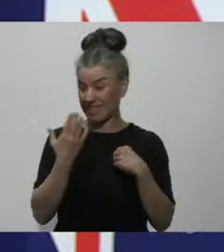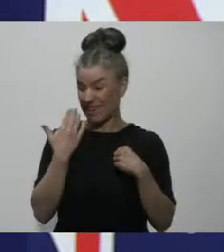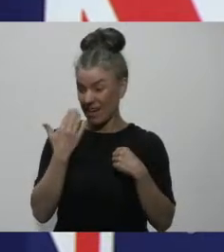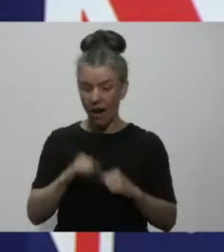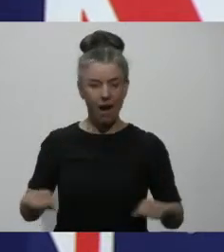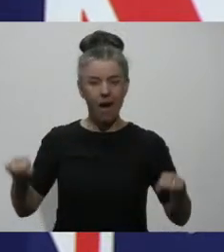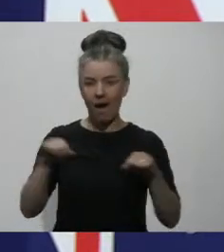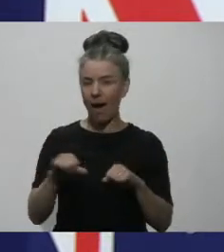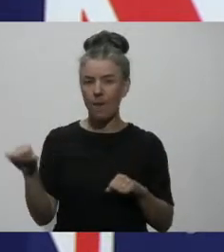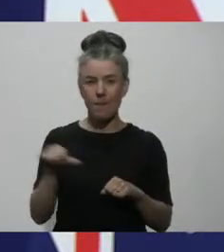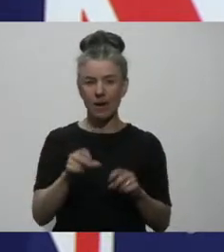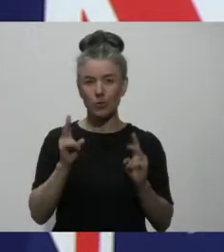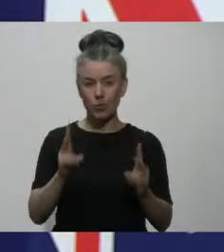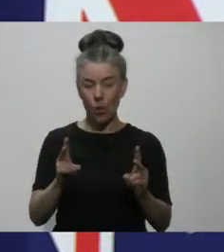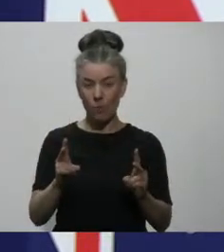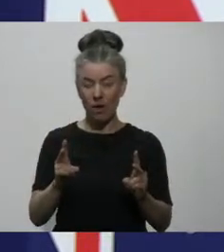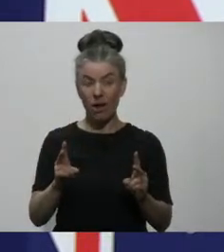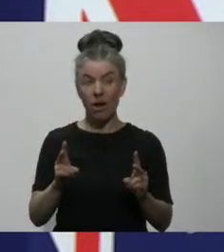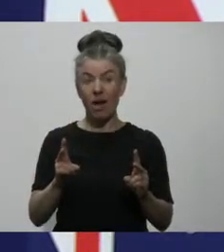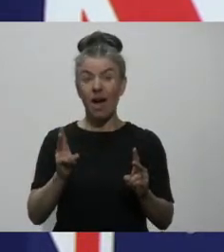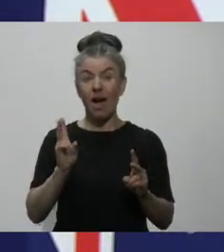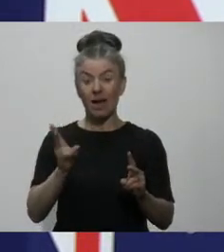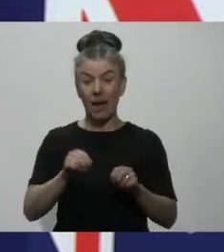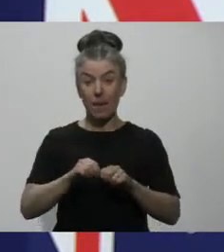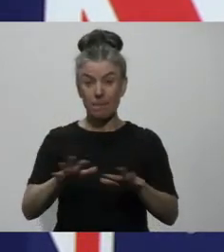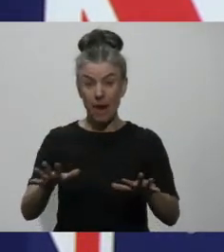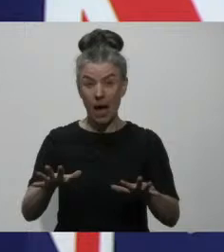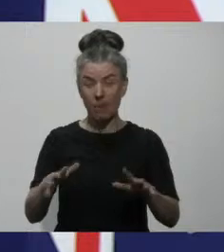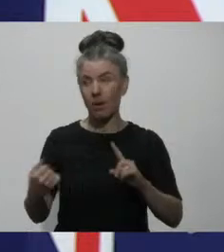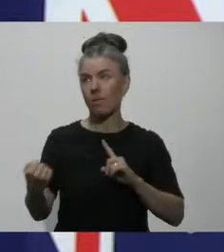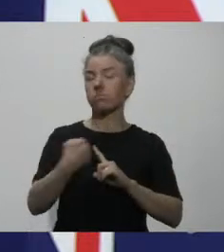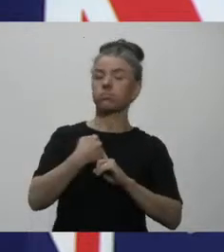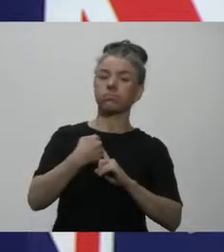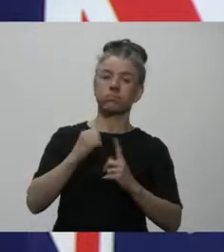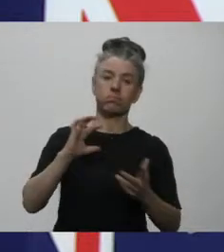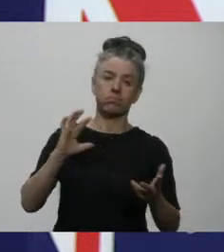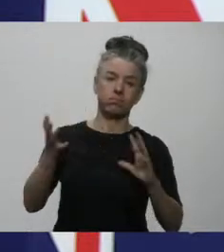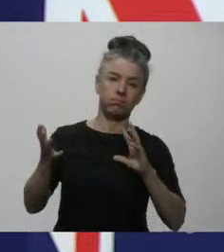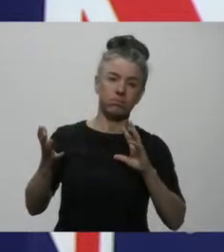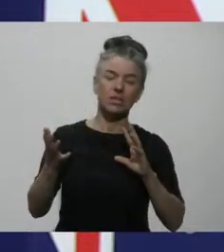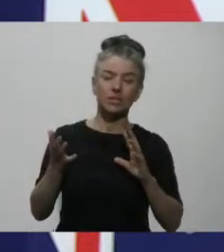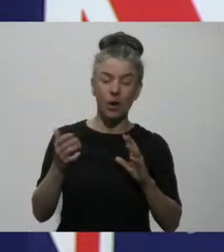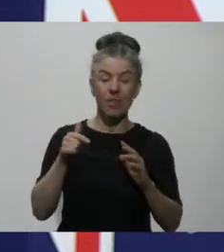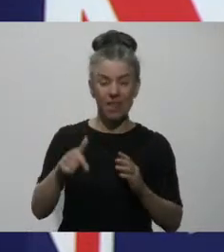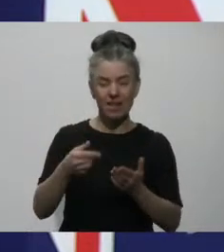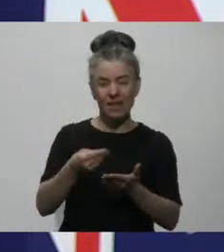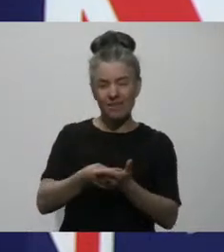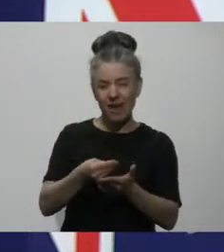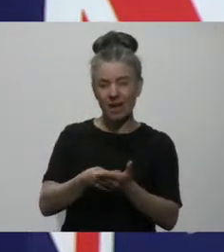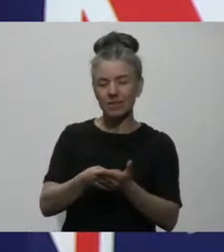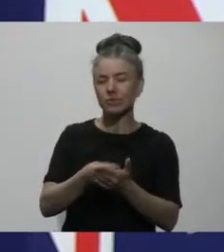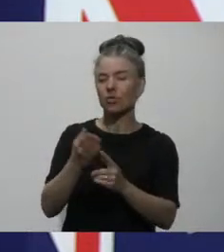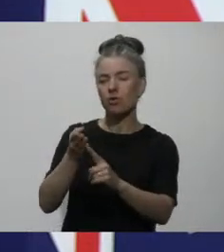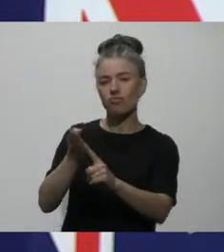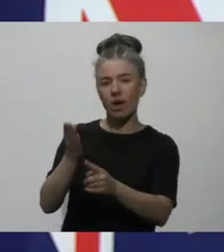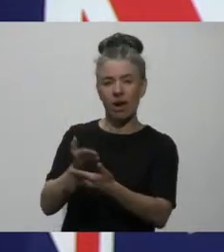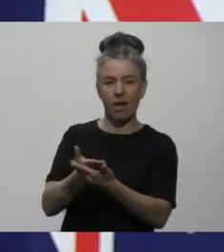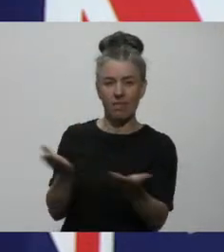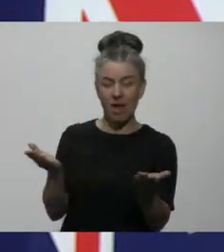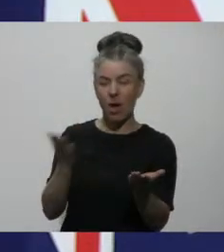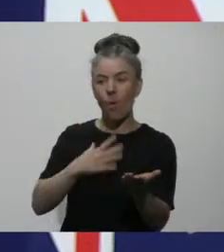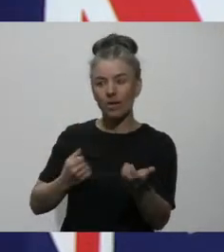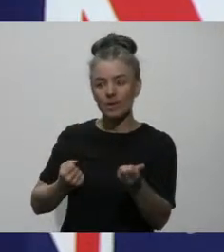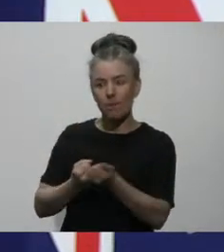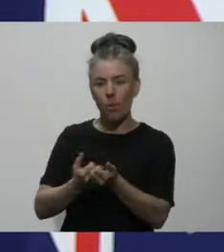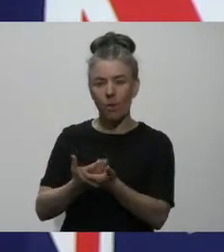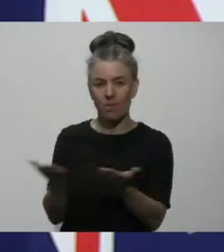bit of a blow that's been taken by this. So part of this is saying, look, we recognise that, we want to give you some support through